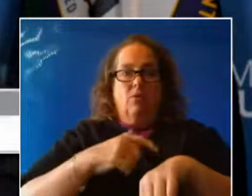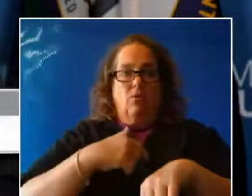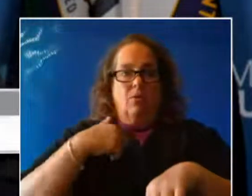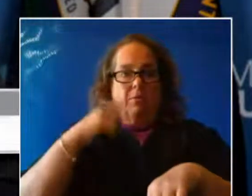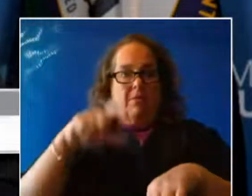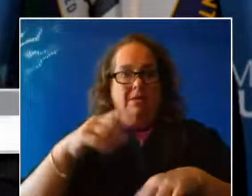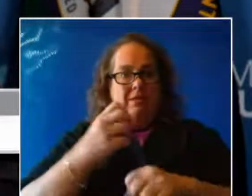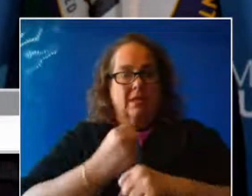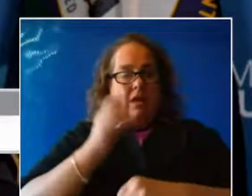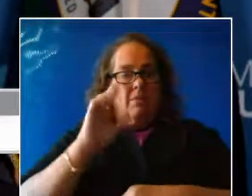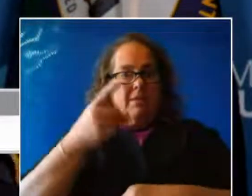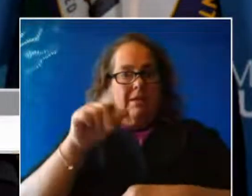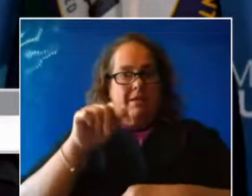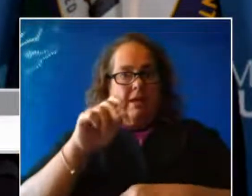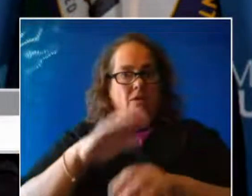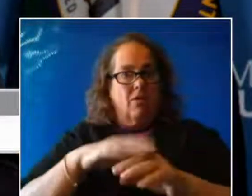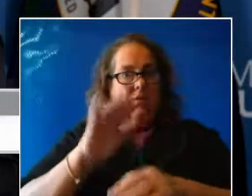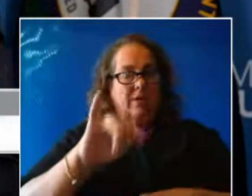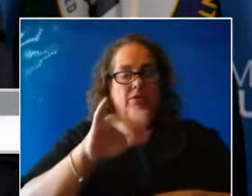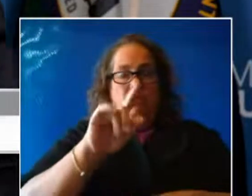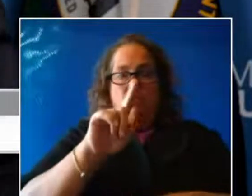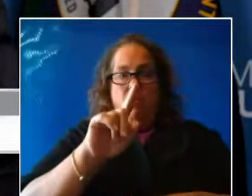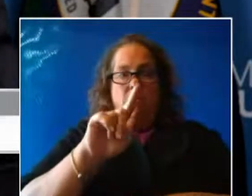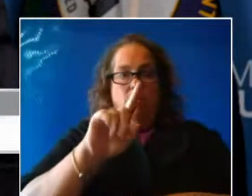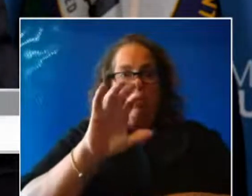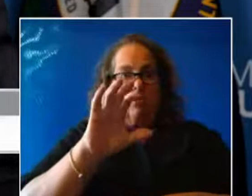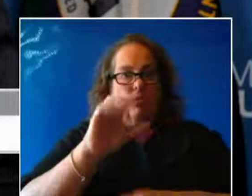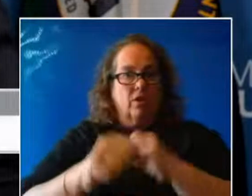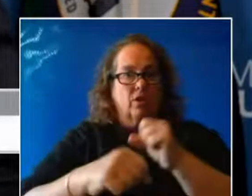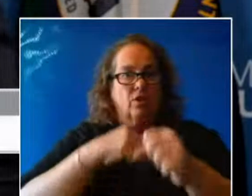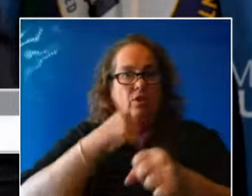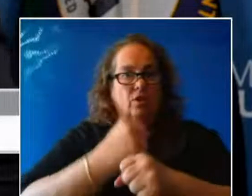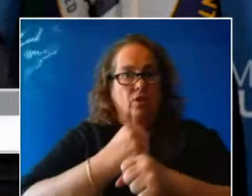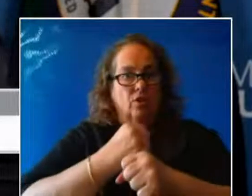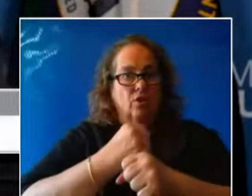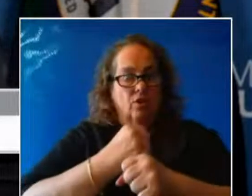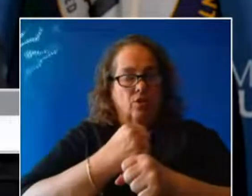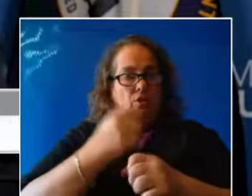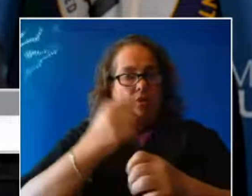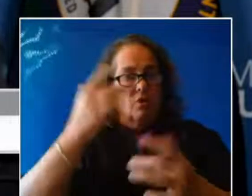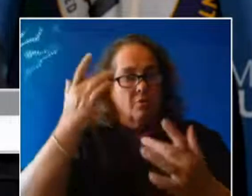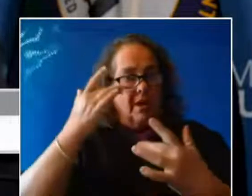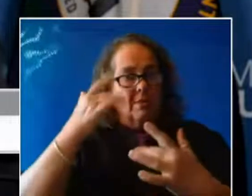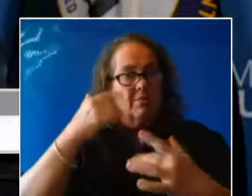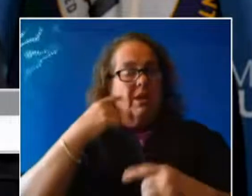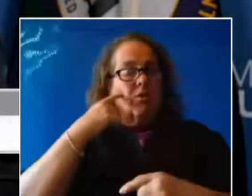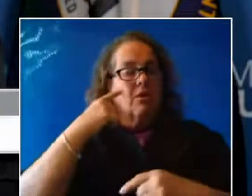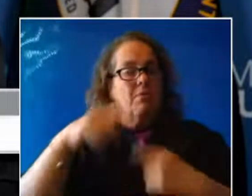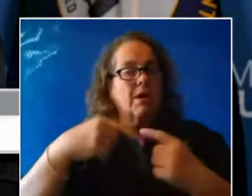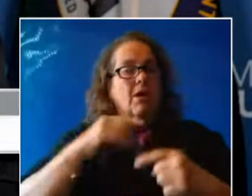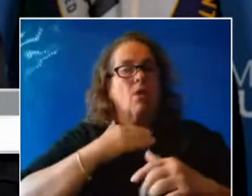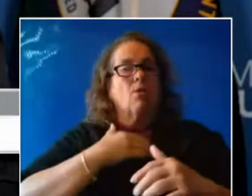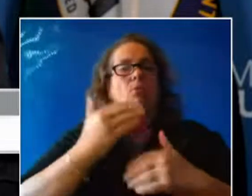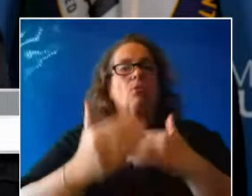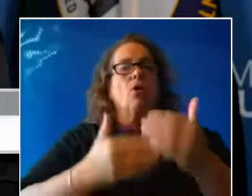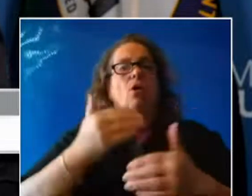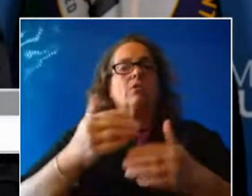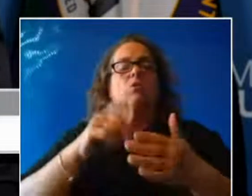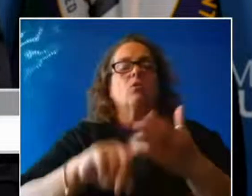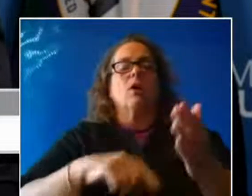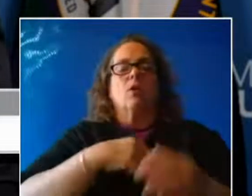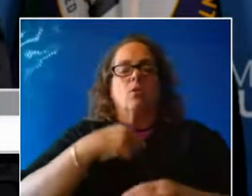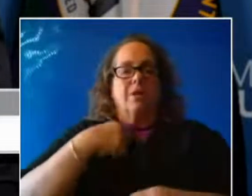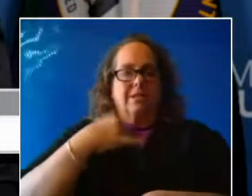every 100-year pandemic, hear about our progress, about what we still have to do, and remember that we're going to get through